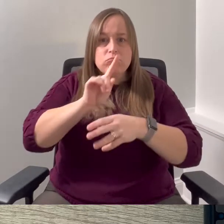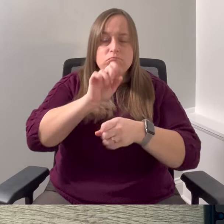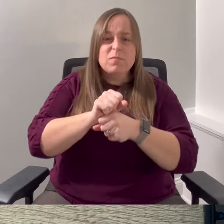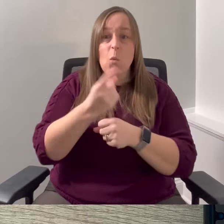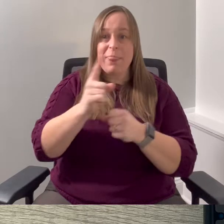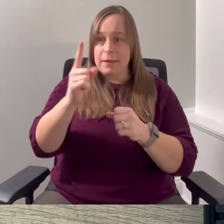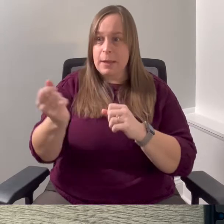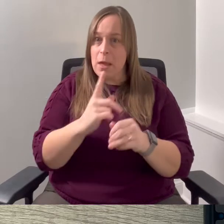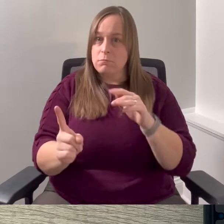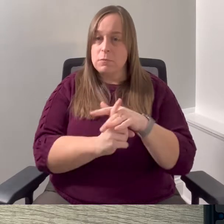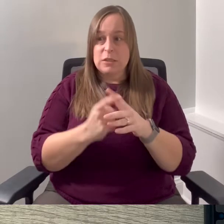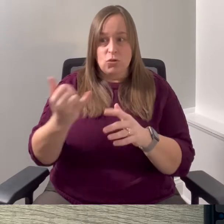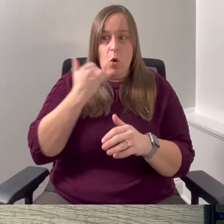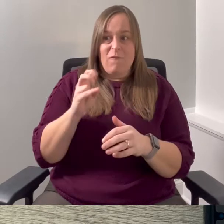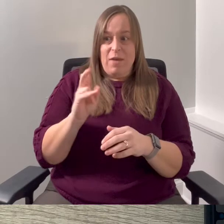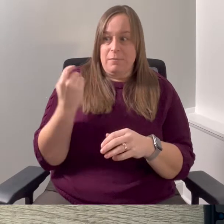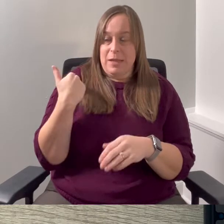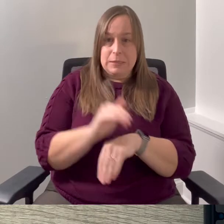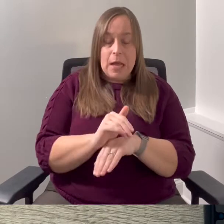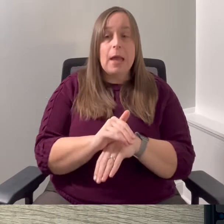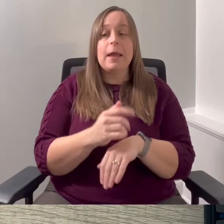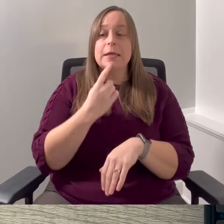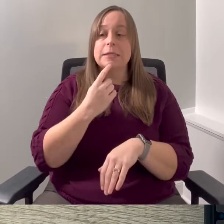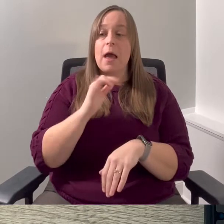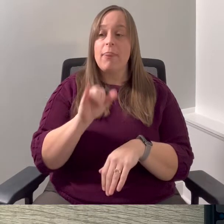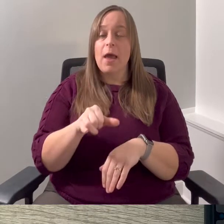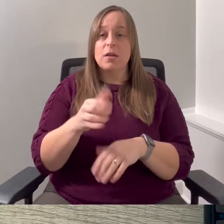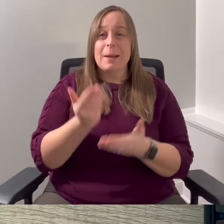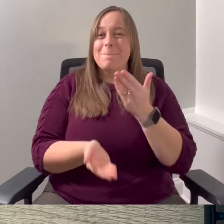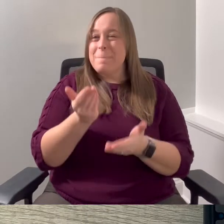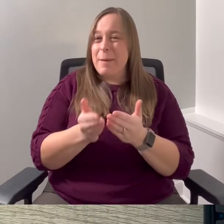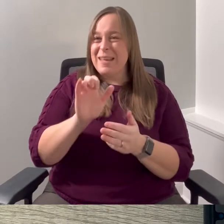got a call from the vet last night saying that she may be anemic.